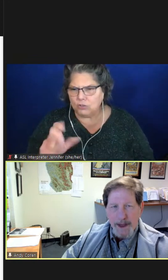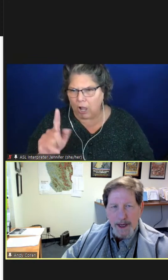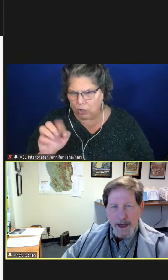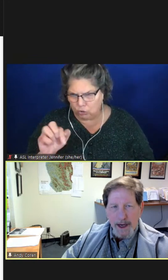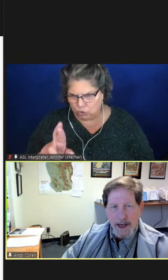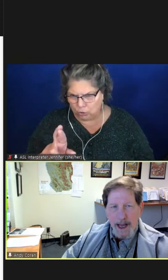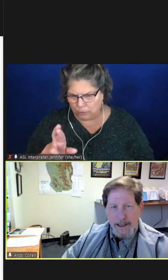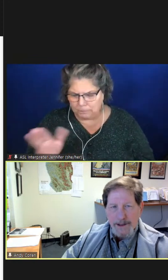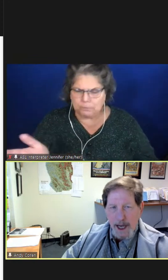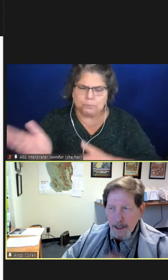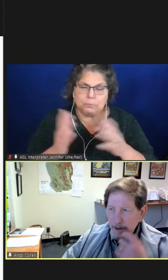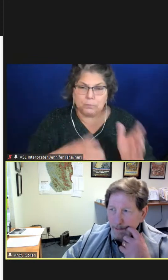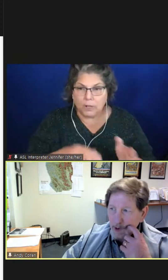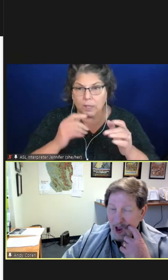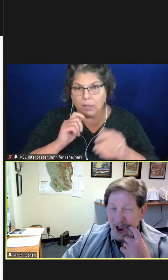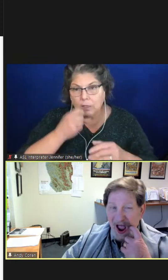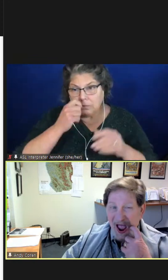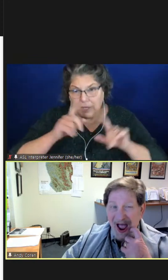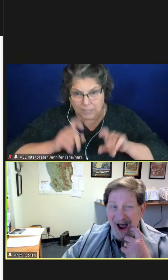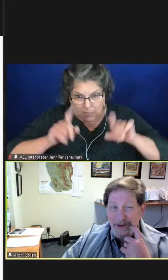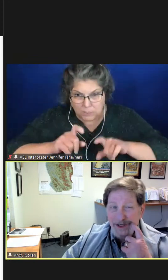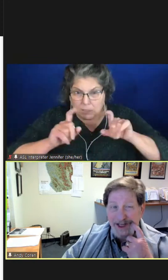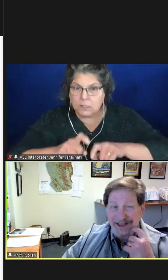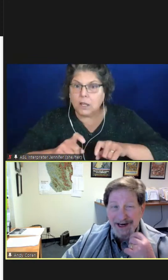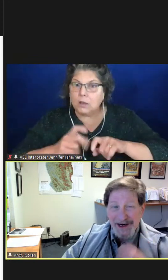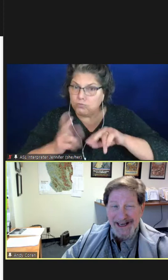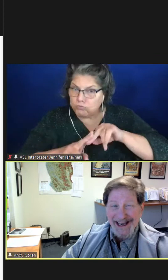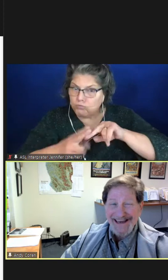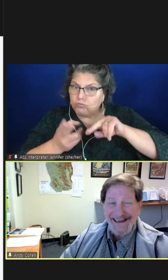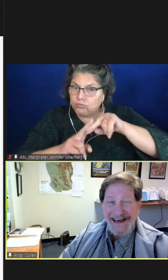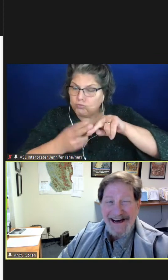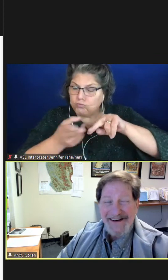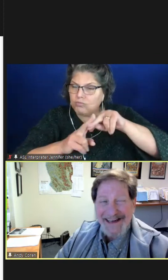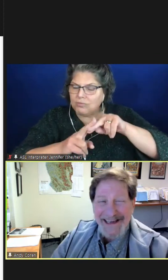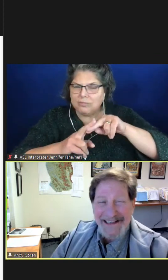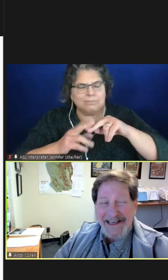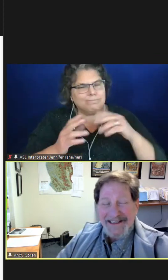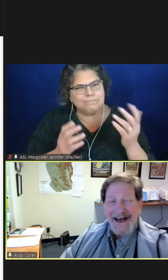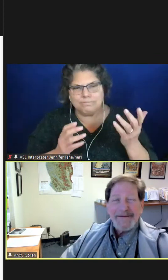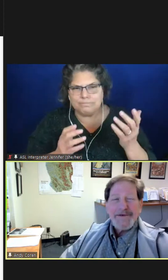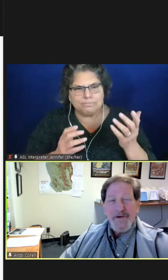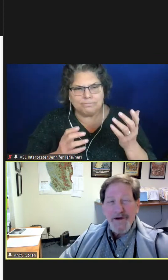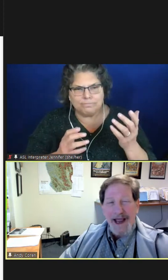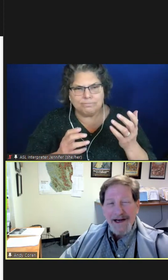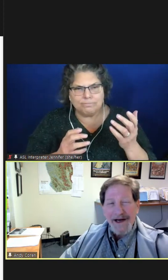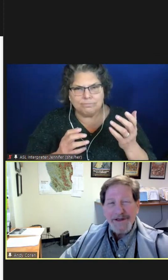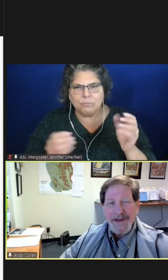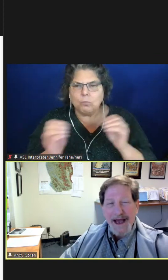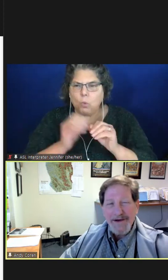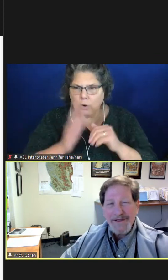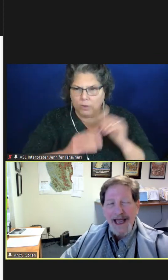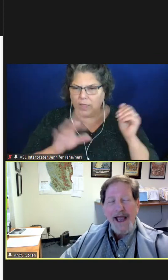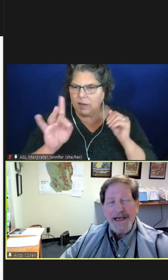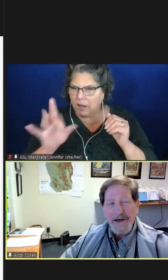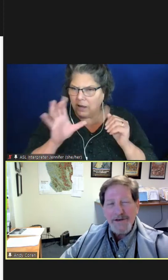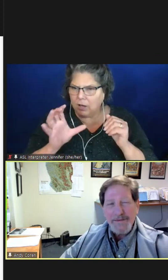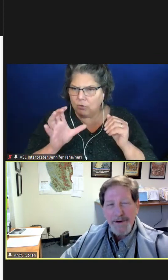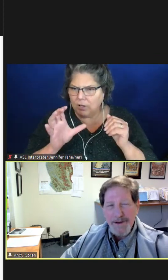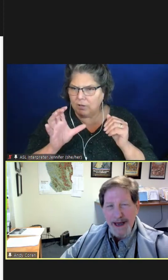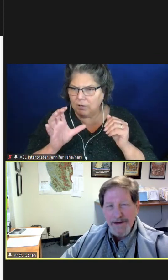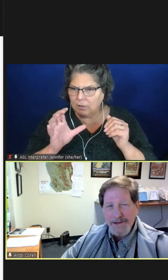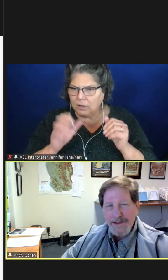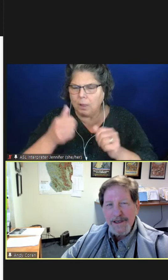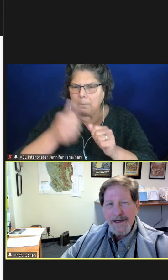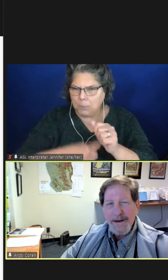Testing has gone up. We're still not there yet. Testing has gone up to over 800